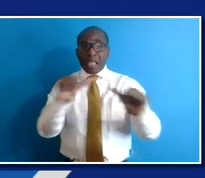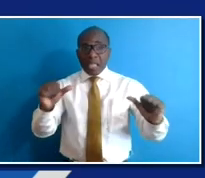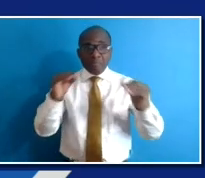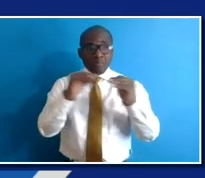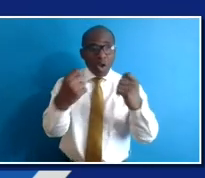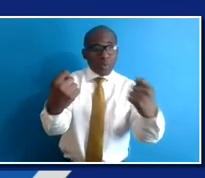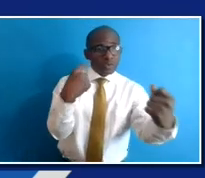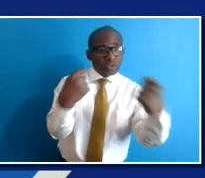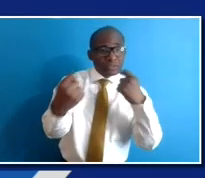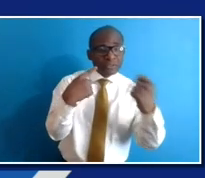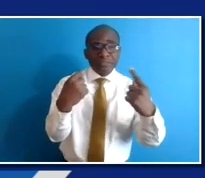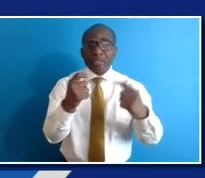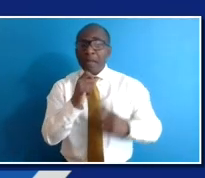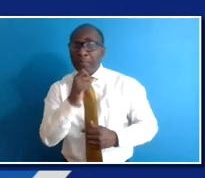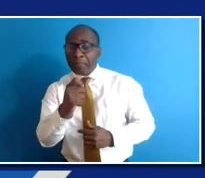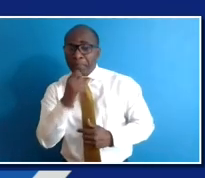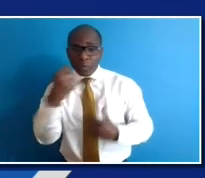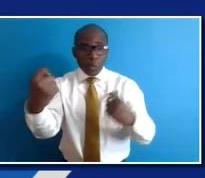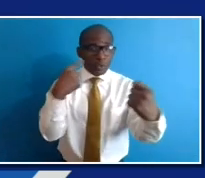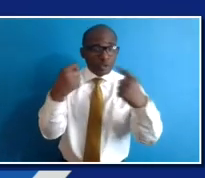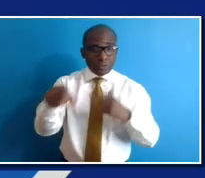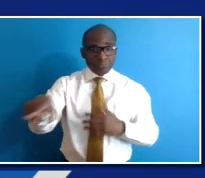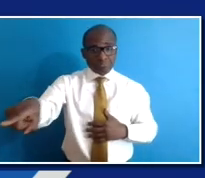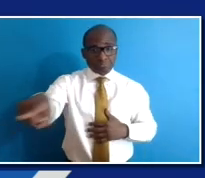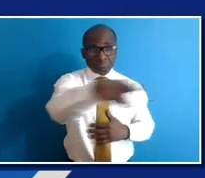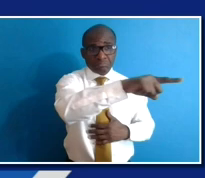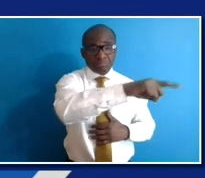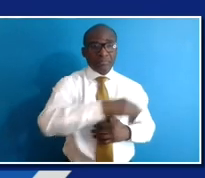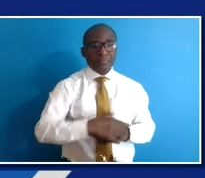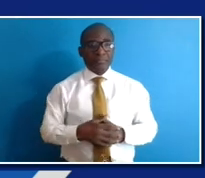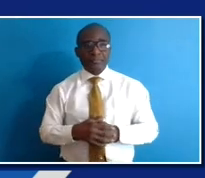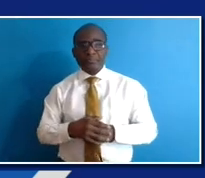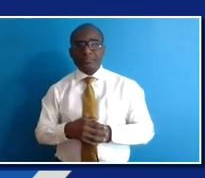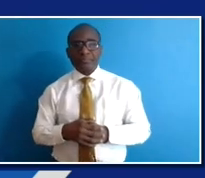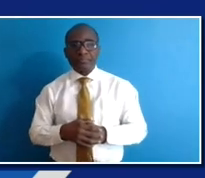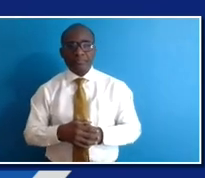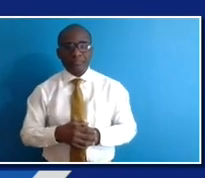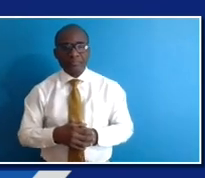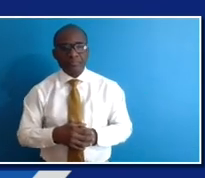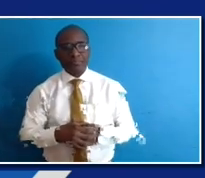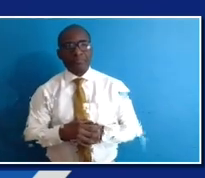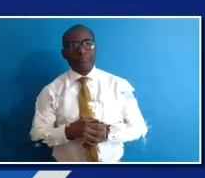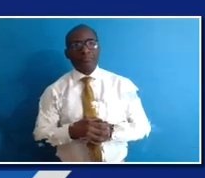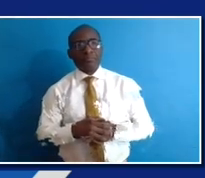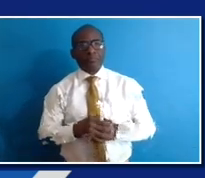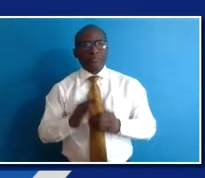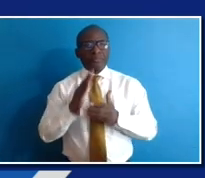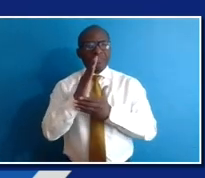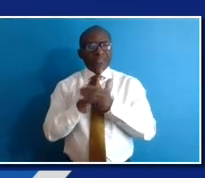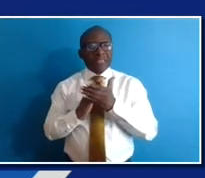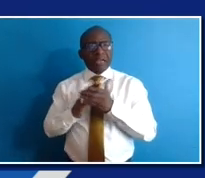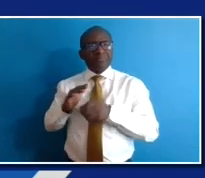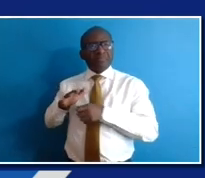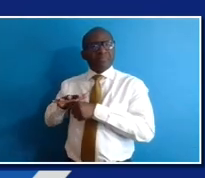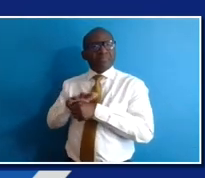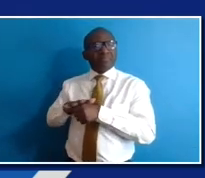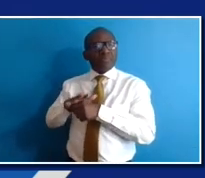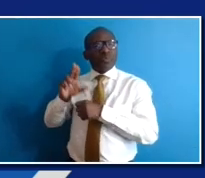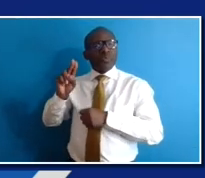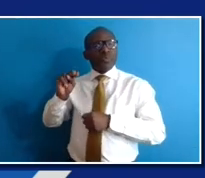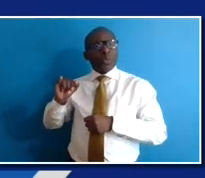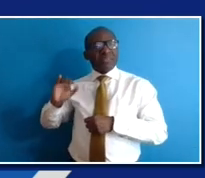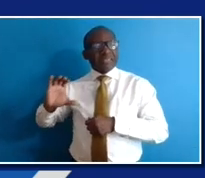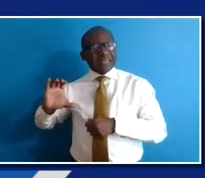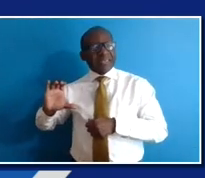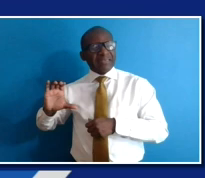been complaints in areas of New York City about not social distancing and not using masks. Have you seen that in any areas of Westchester, and how